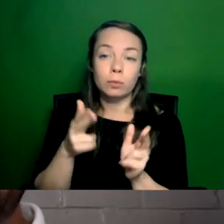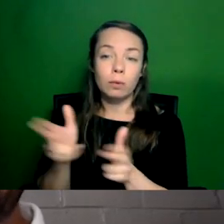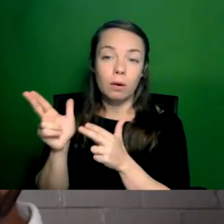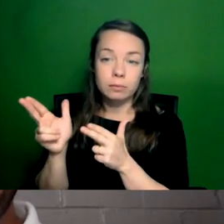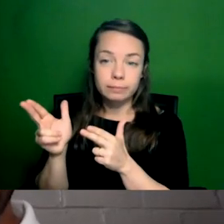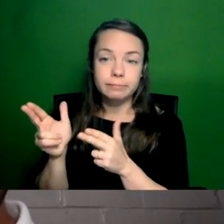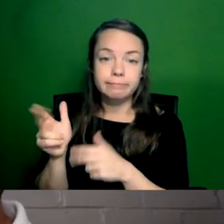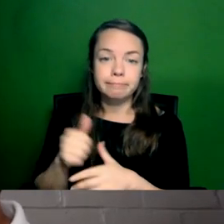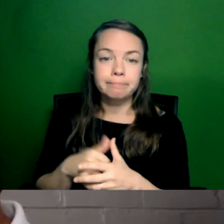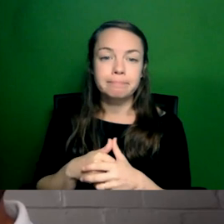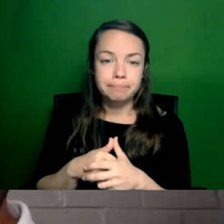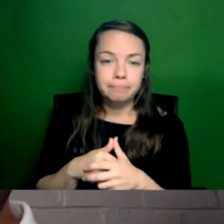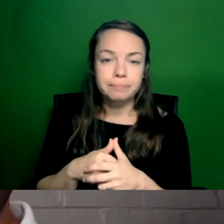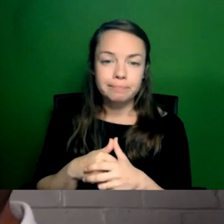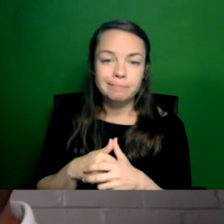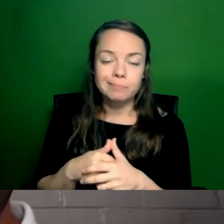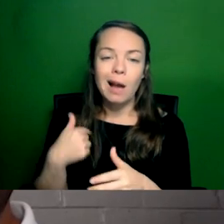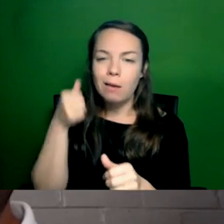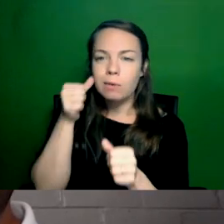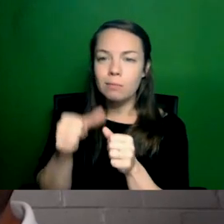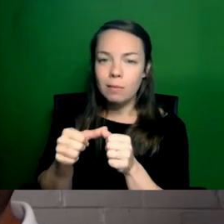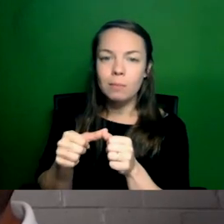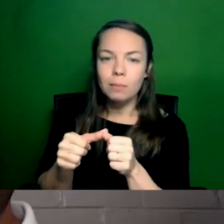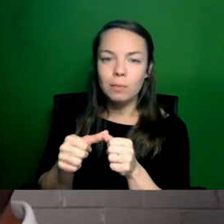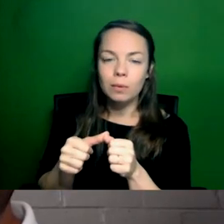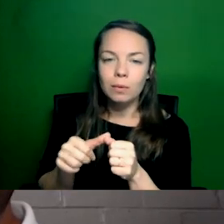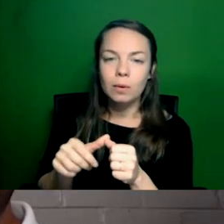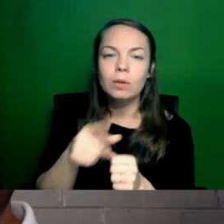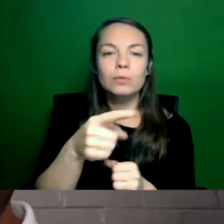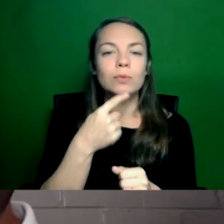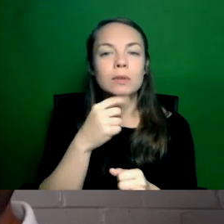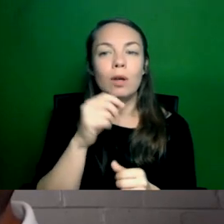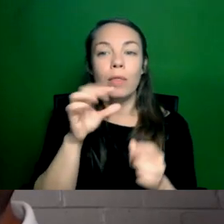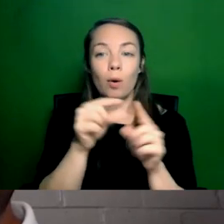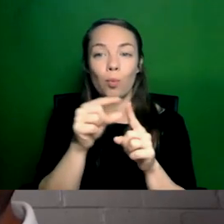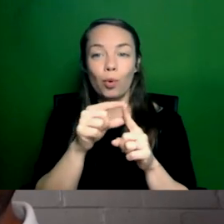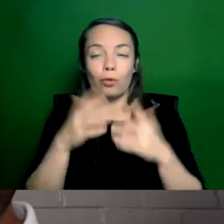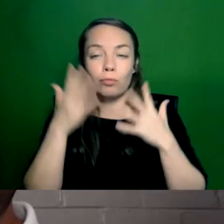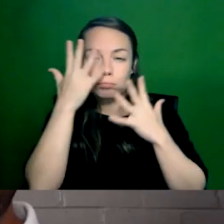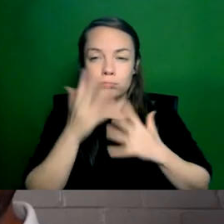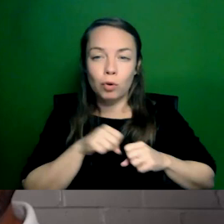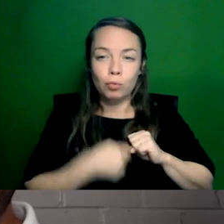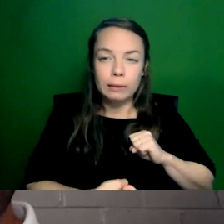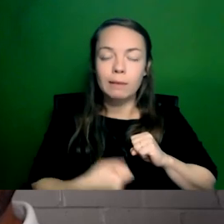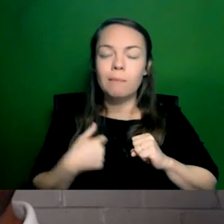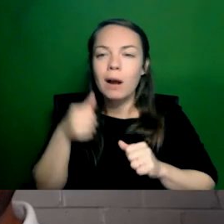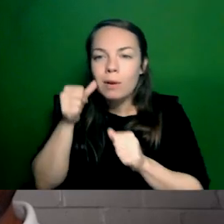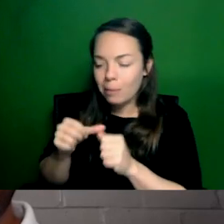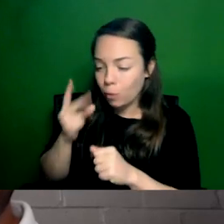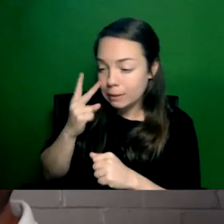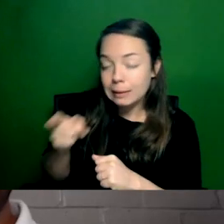And I remember seeing him, because it brought, Jeff, when you said the word grieve, you know, I remember seeing him just in so much